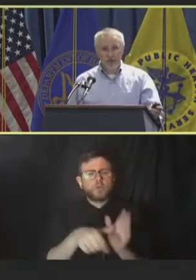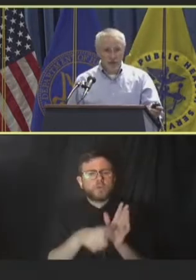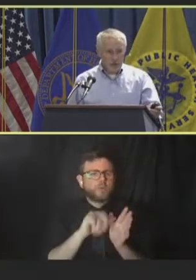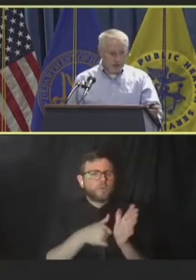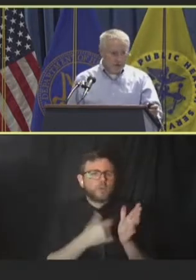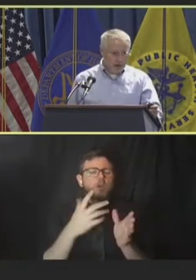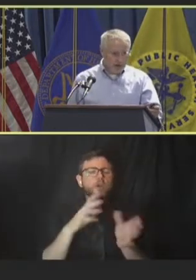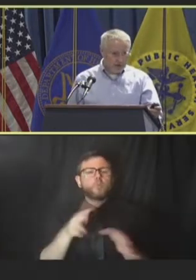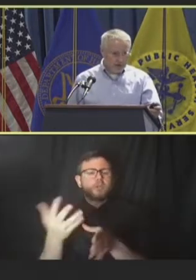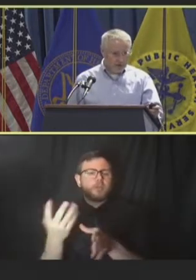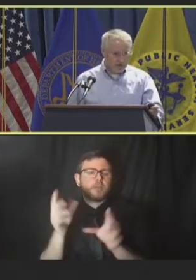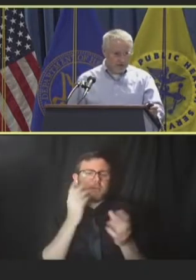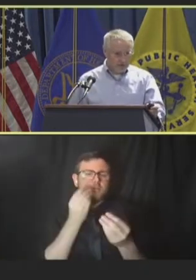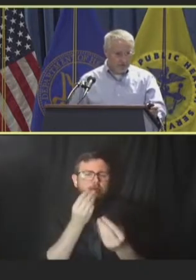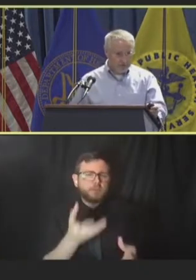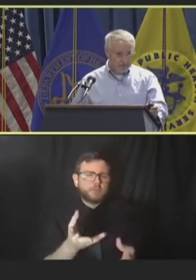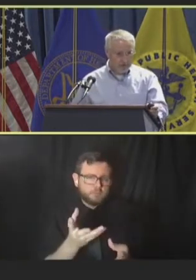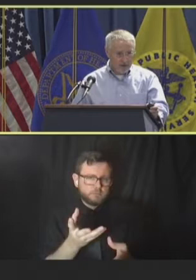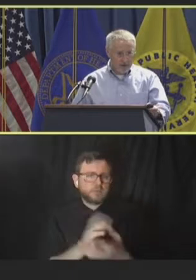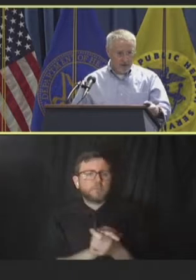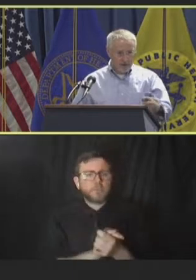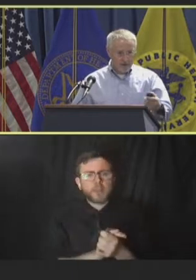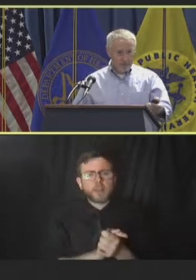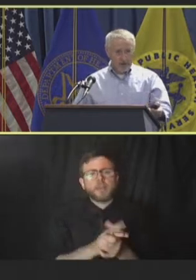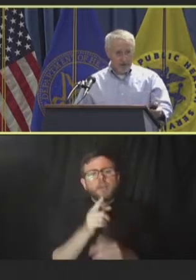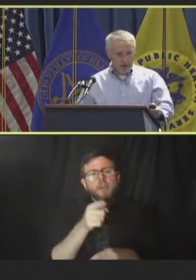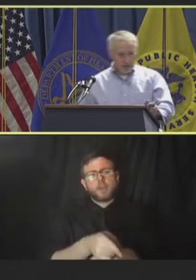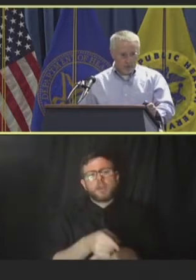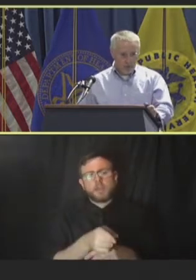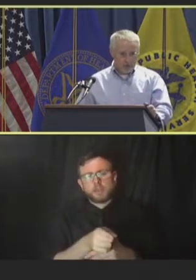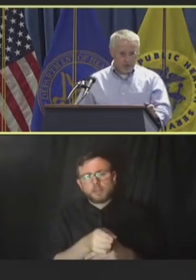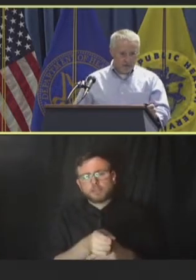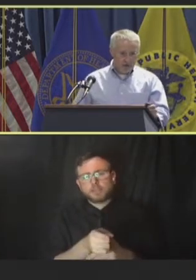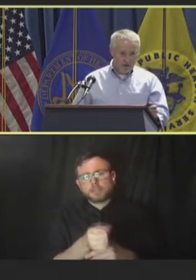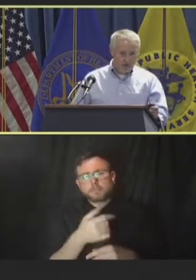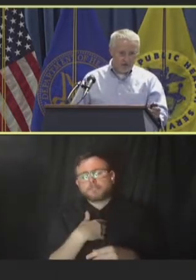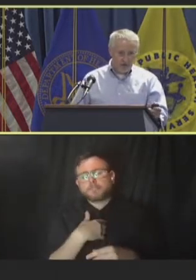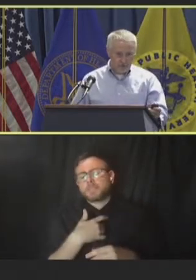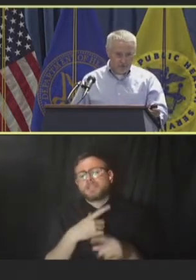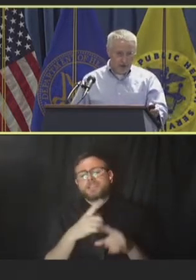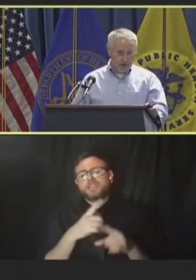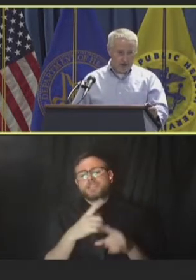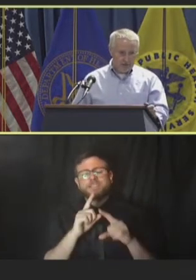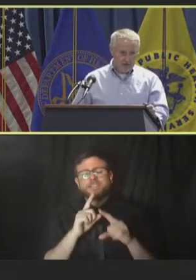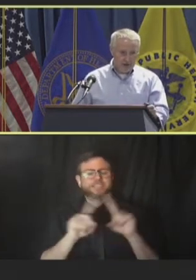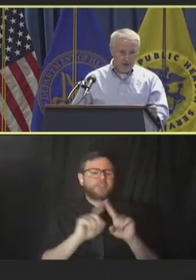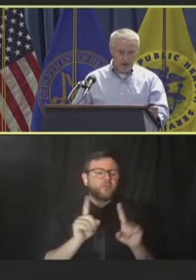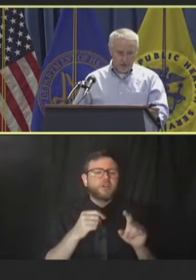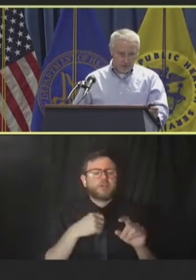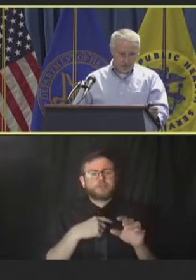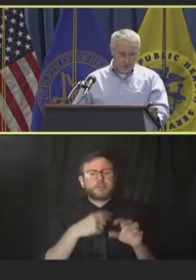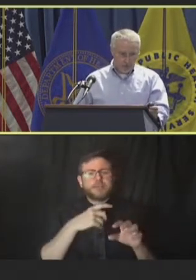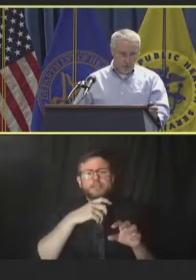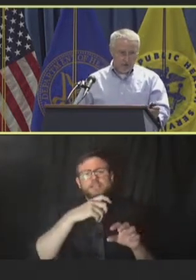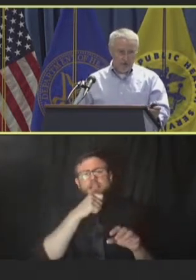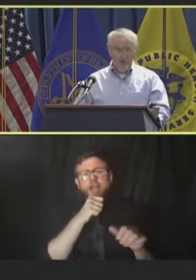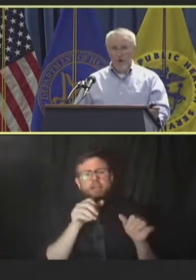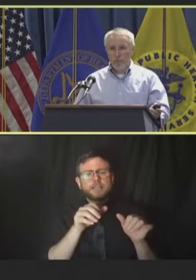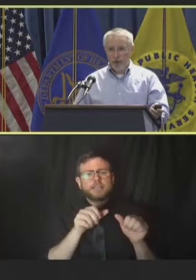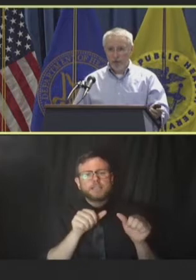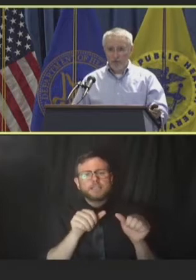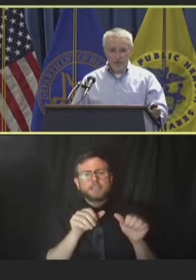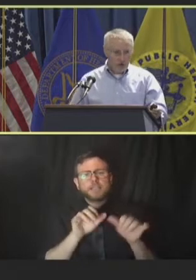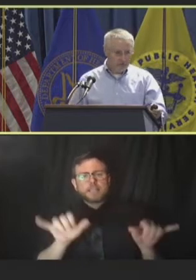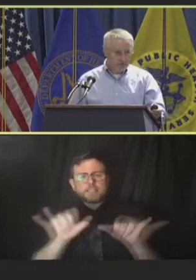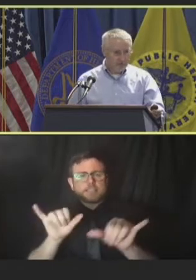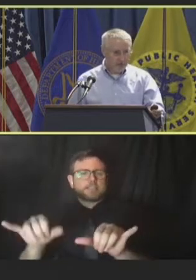death following COVID-19 vaccination. The spontaneous reporting to VAERS has also not identified any unusual reporting or